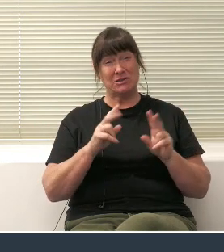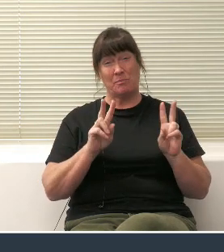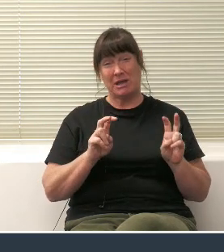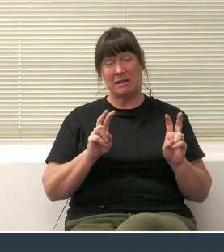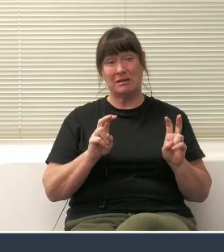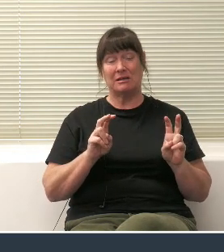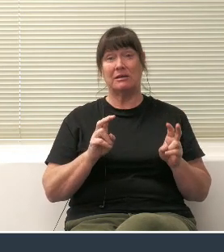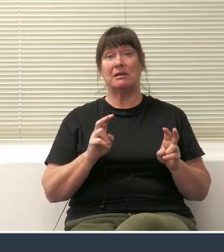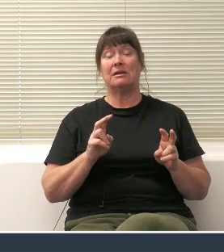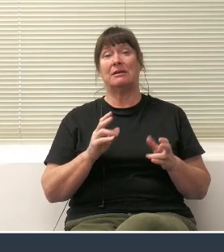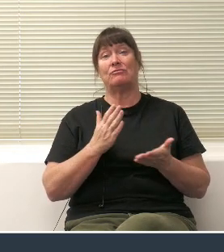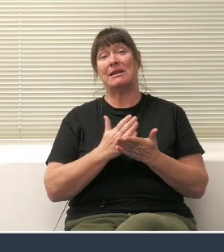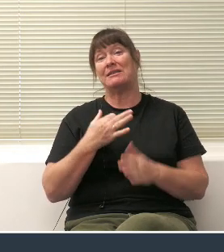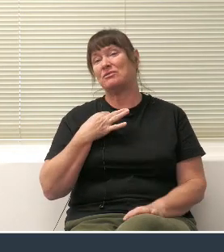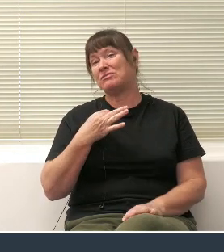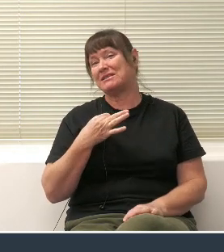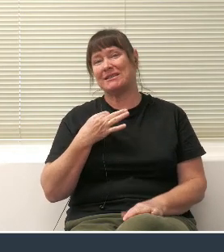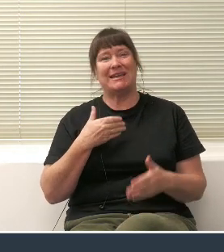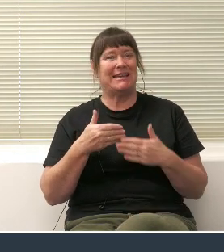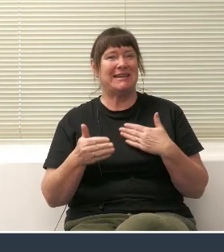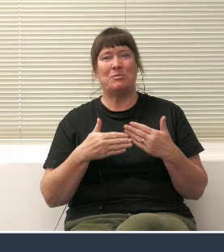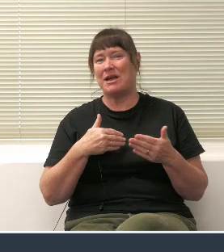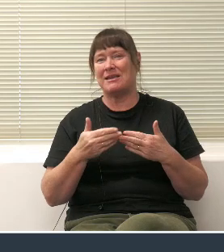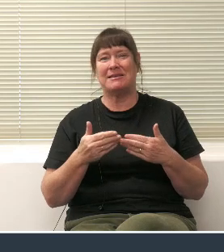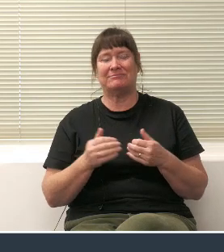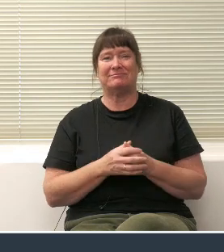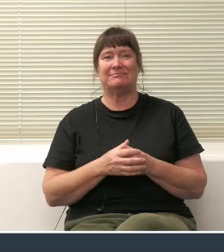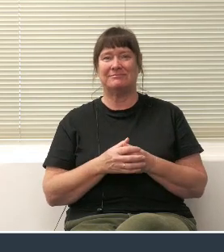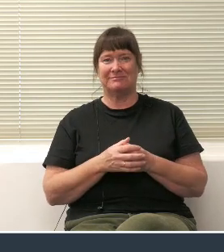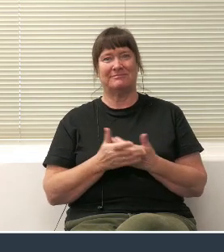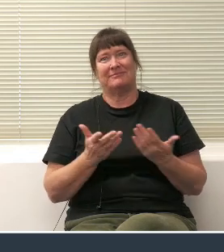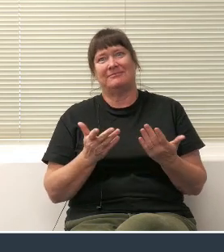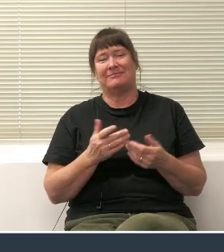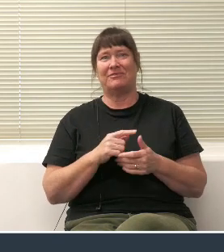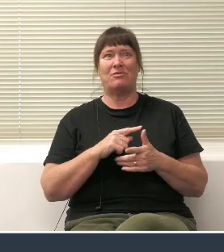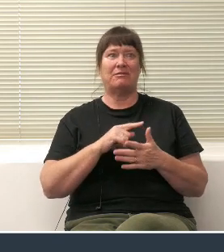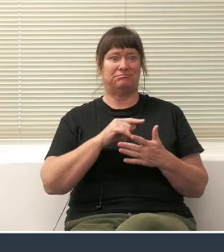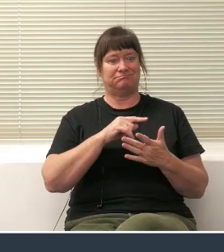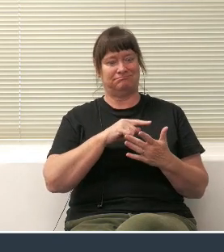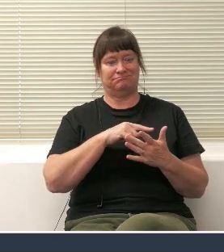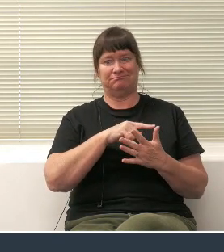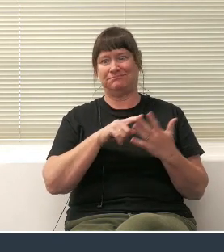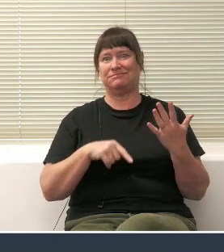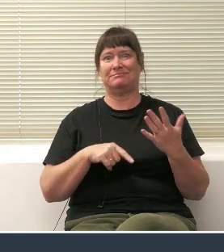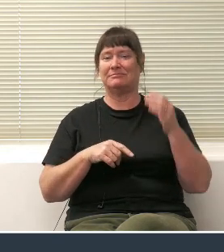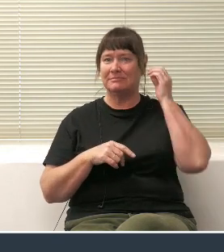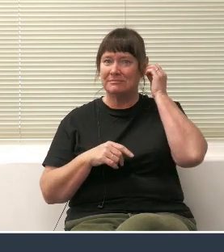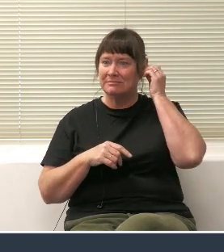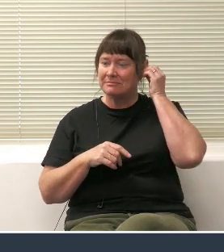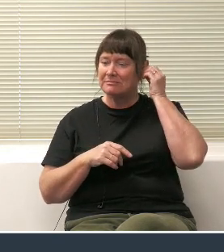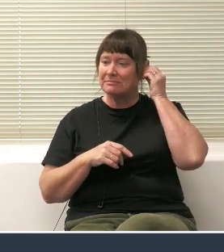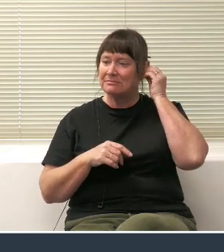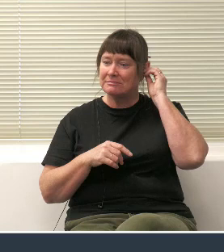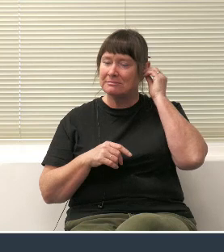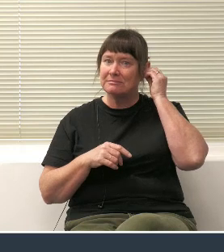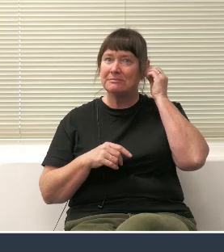that there's probably that risk from all manner of different parts of what we yeah. Keen to hear